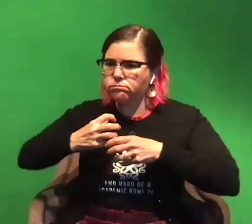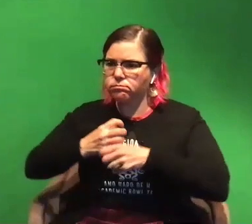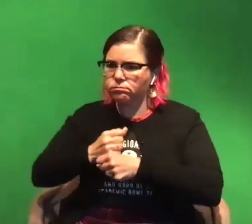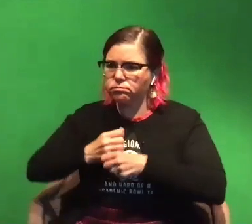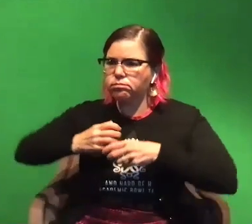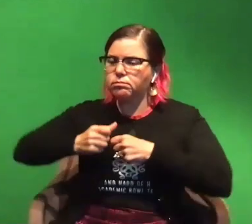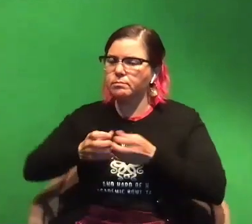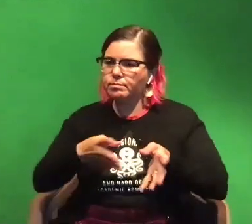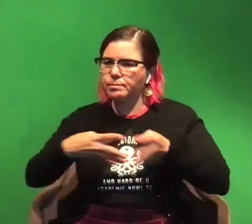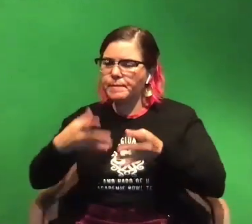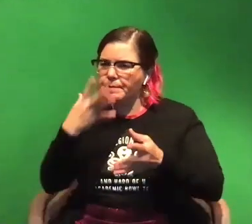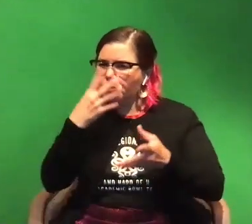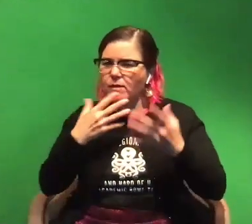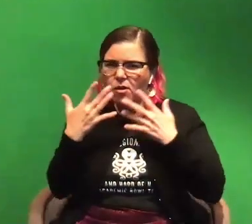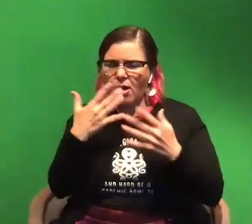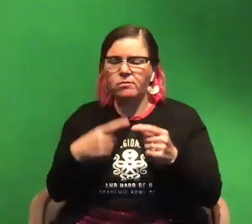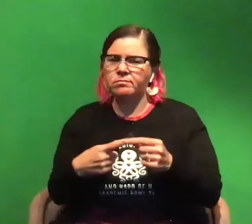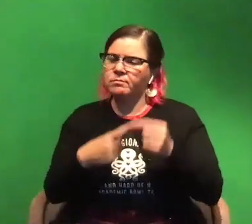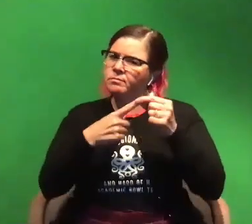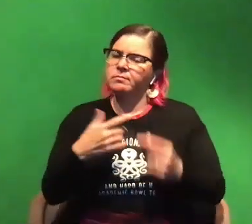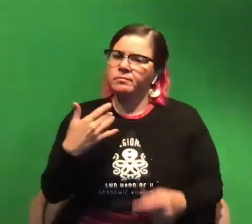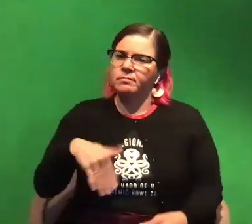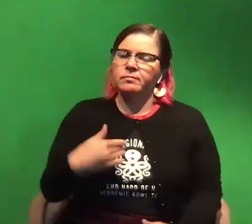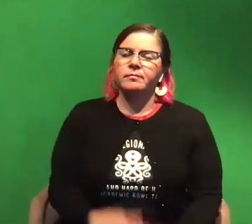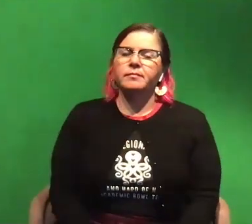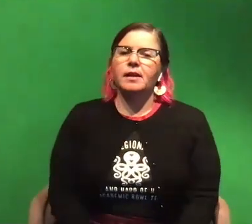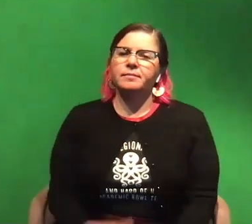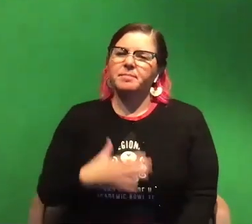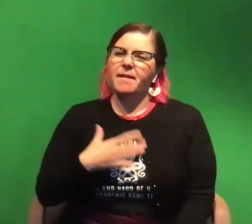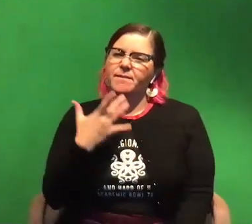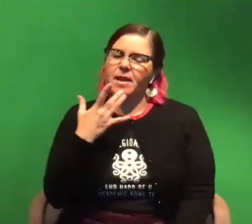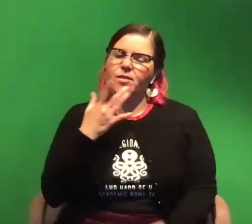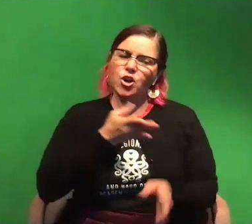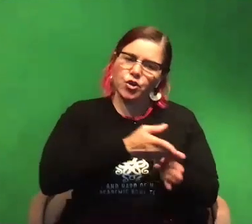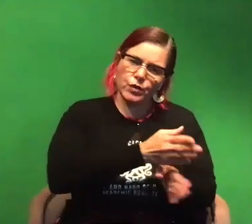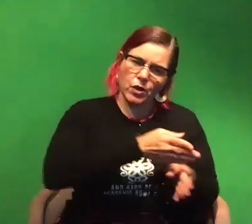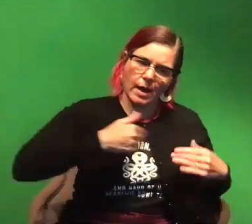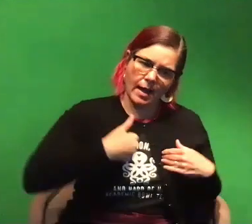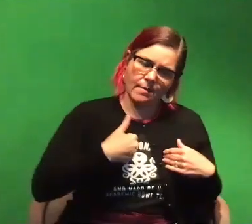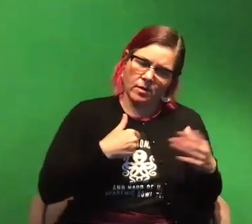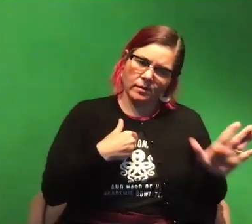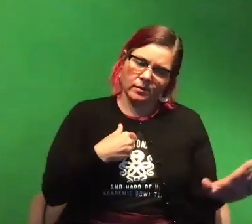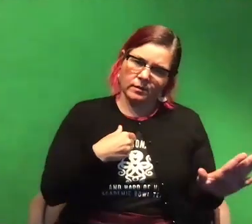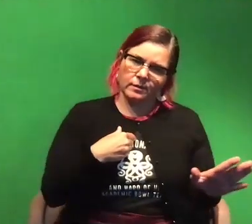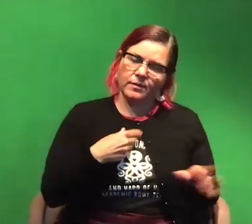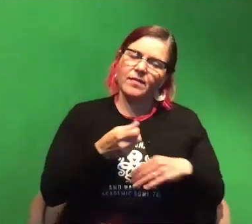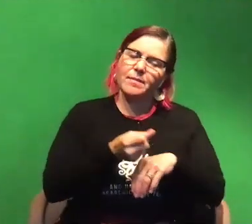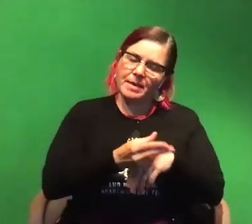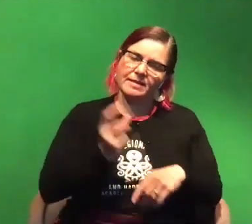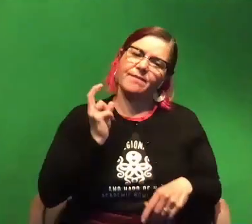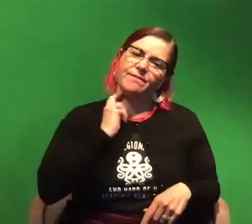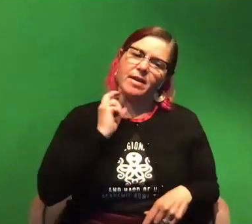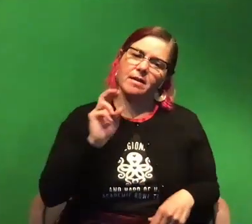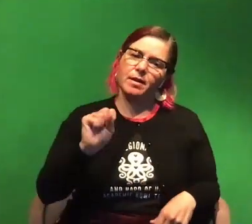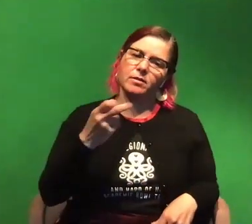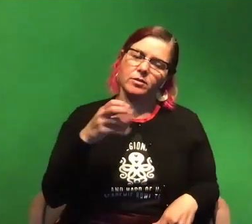amazing coloration is pretty special. So that I think is my favorite career animal. Even beats out vampire squids and Dumbo